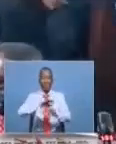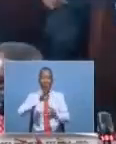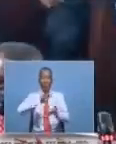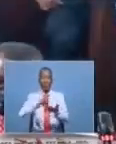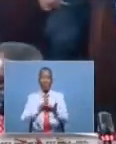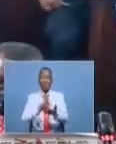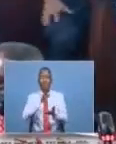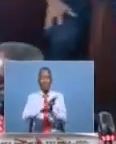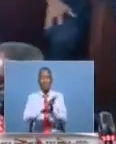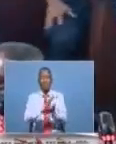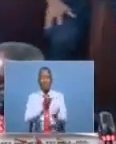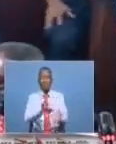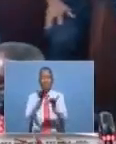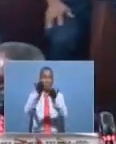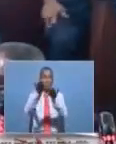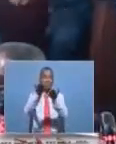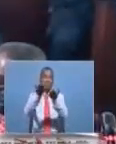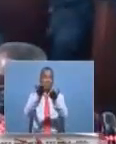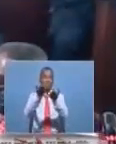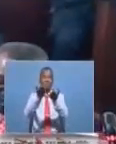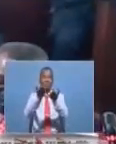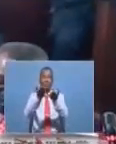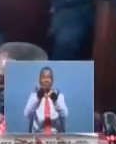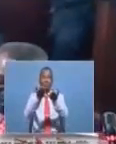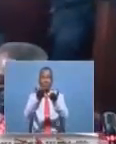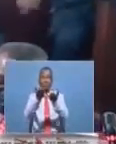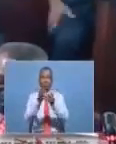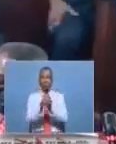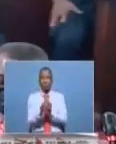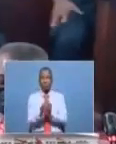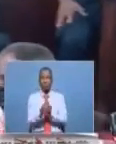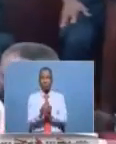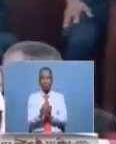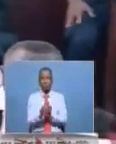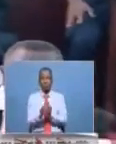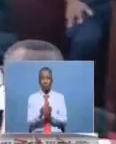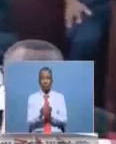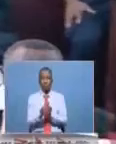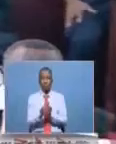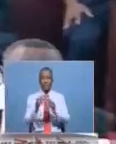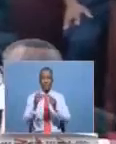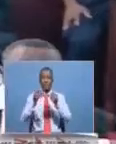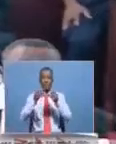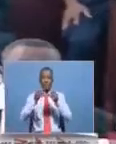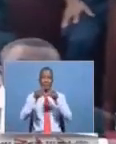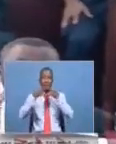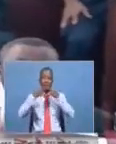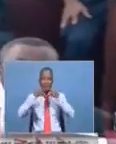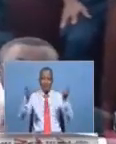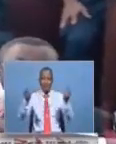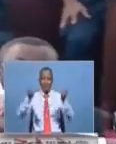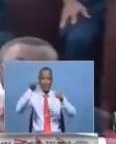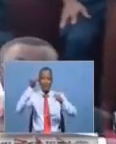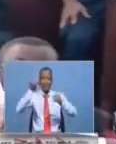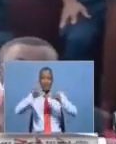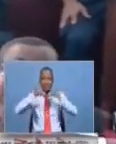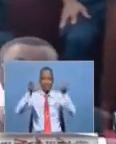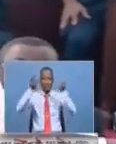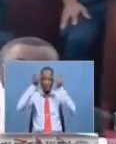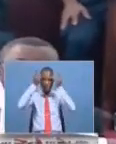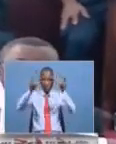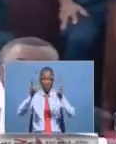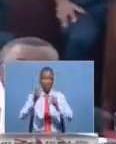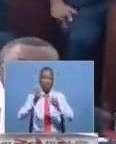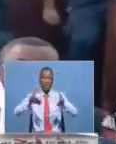lord, in ruling, for instance, in ruling that they are